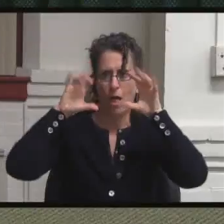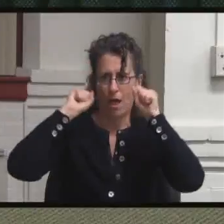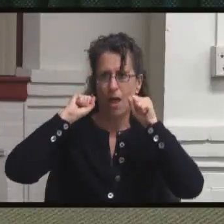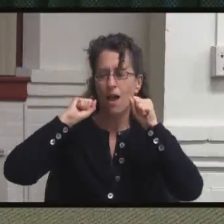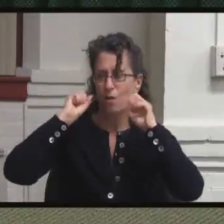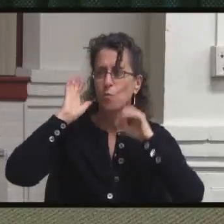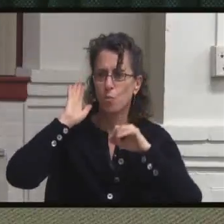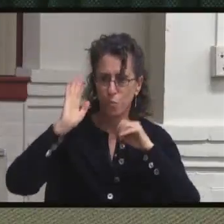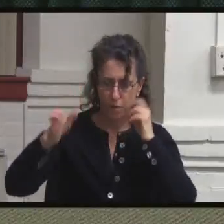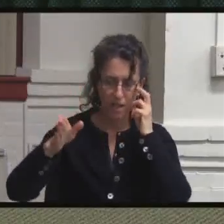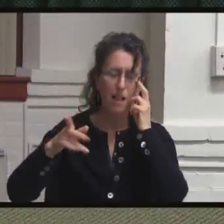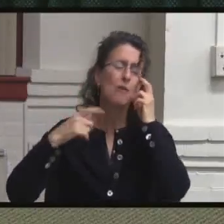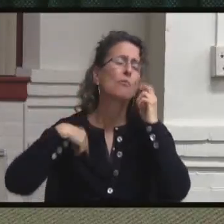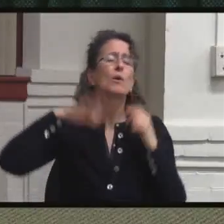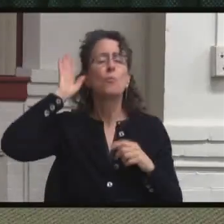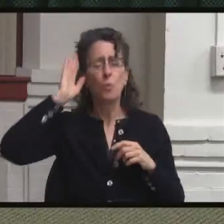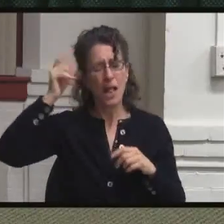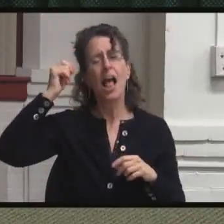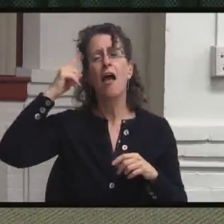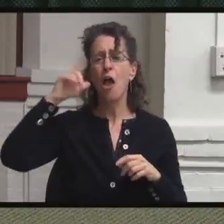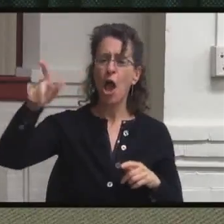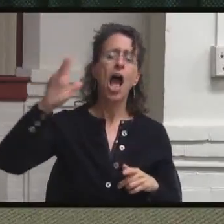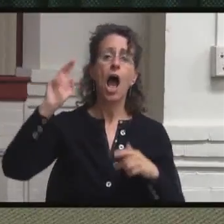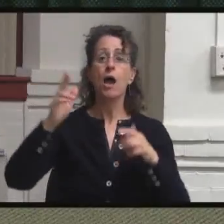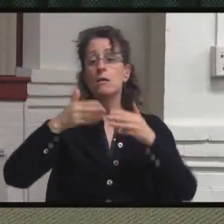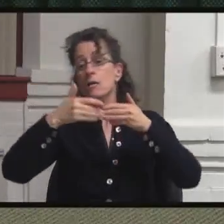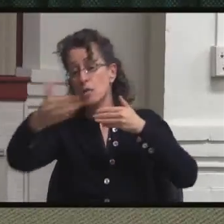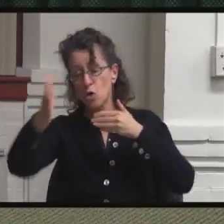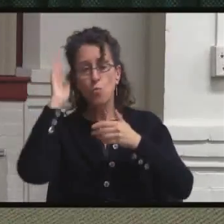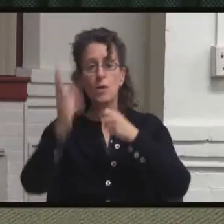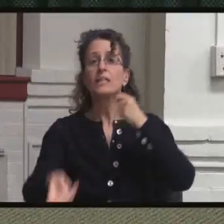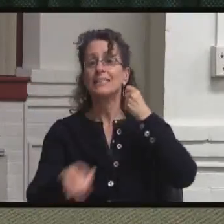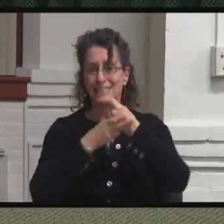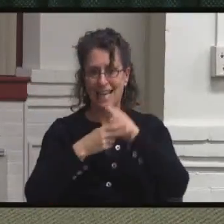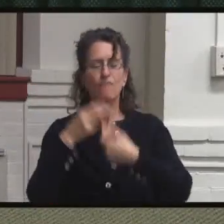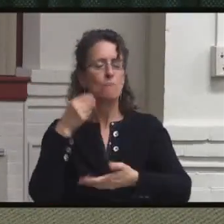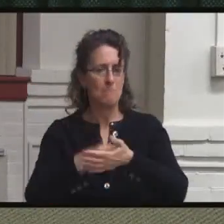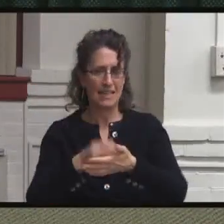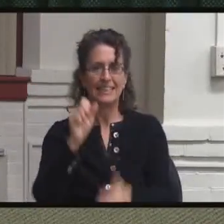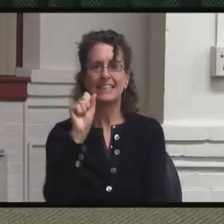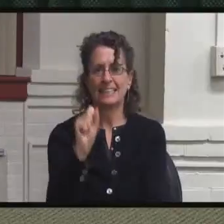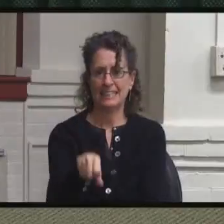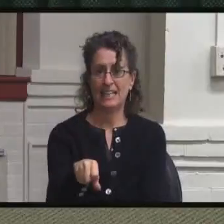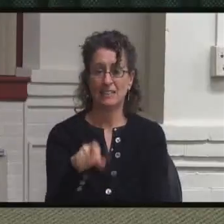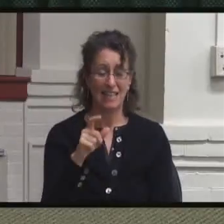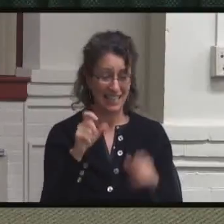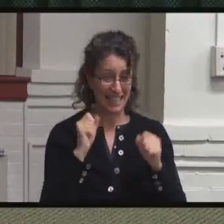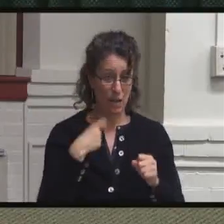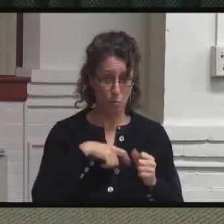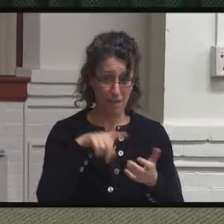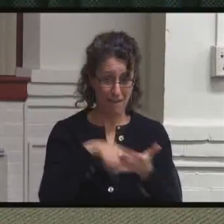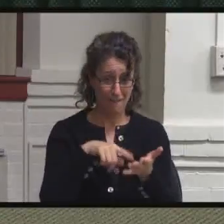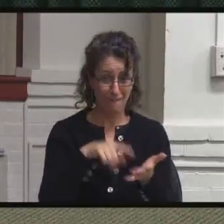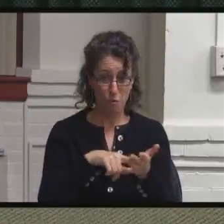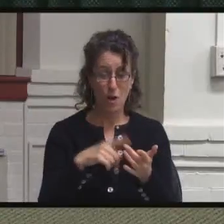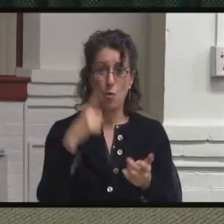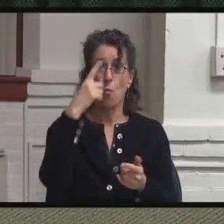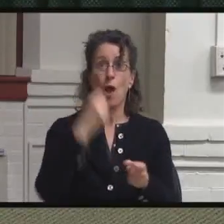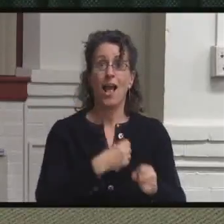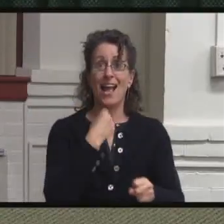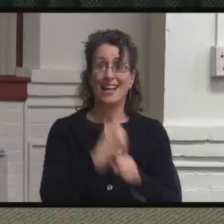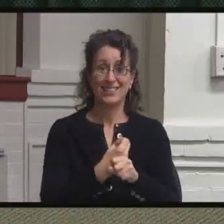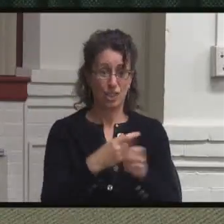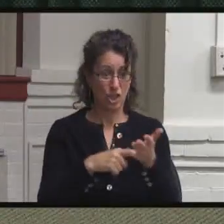help us save money over time. But whether we can afford to make those improvements in any given budget